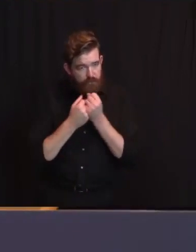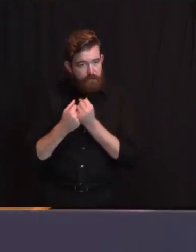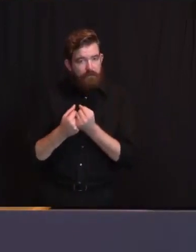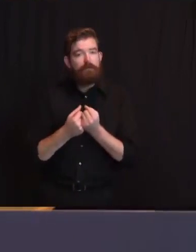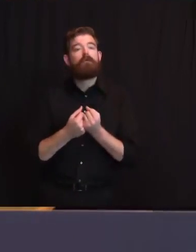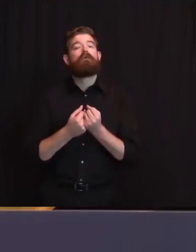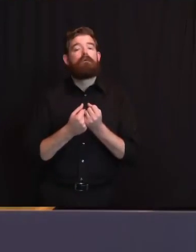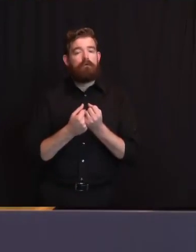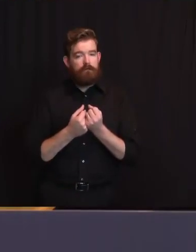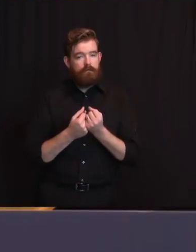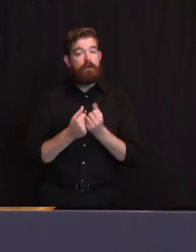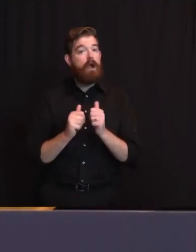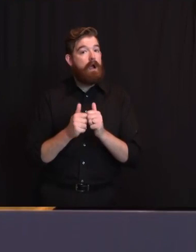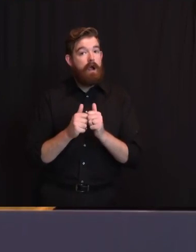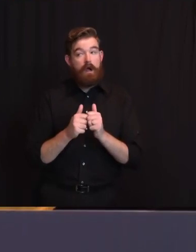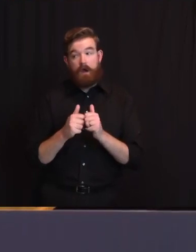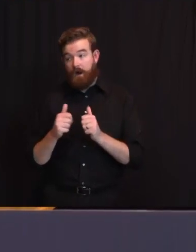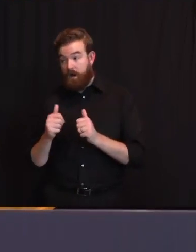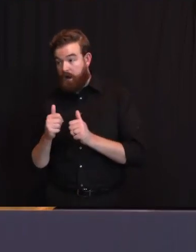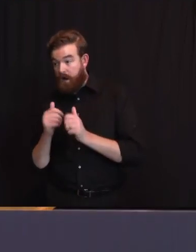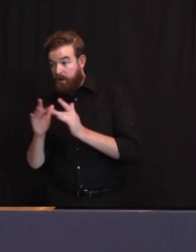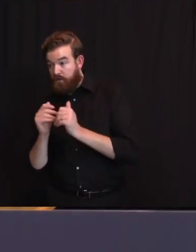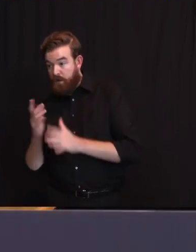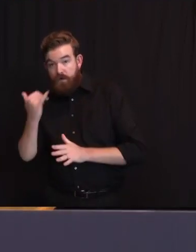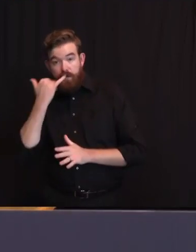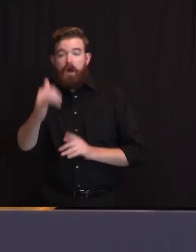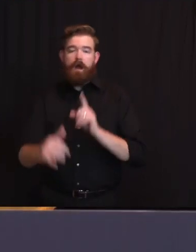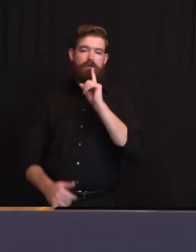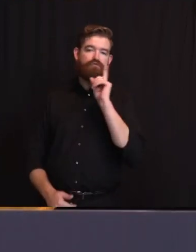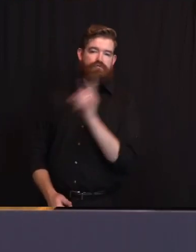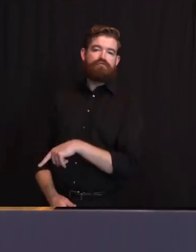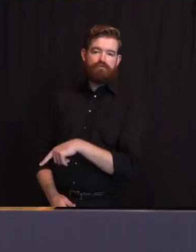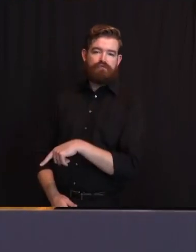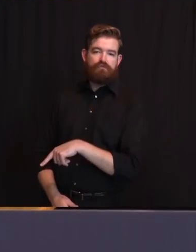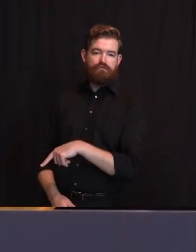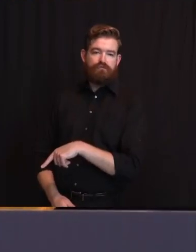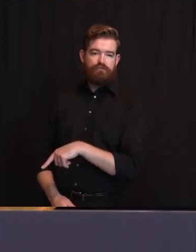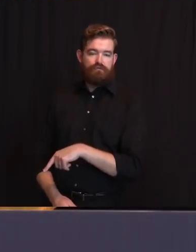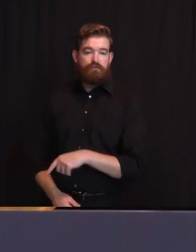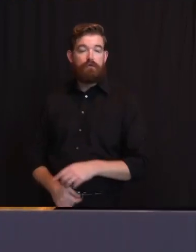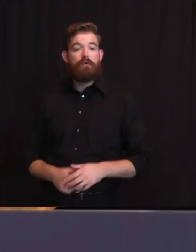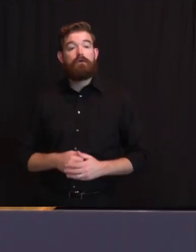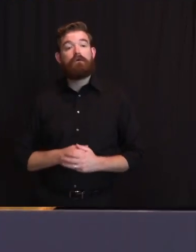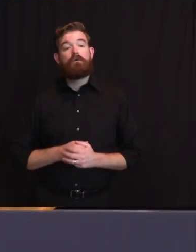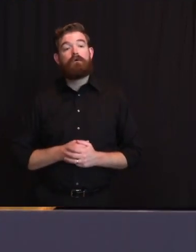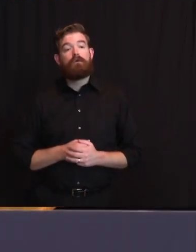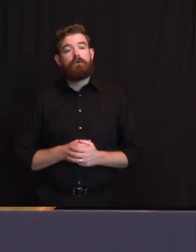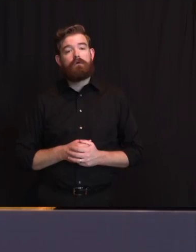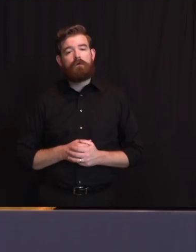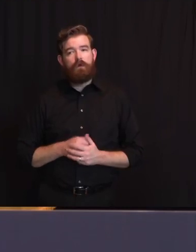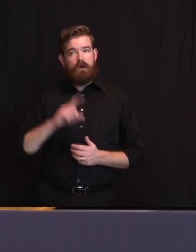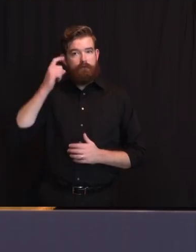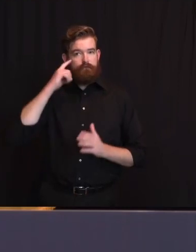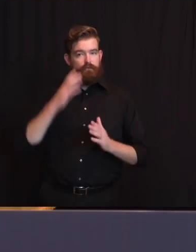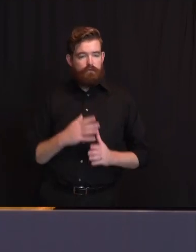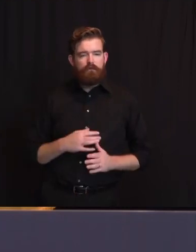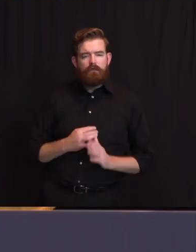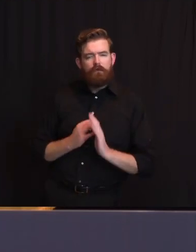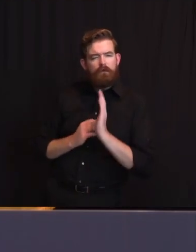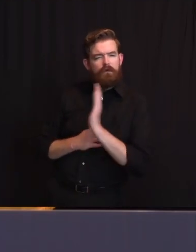May I ask a question, and Mahan, this is as much for you. The matrix that you've just gone through, that's on our covid19.nj.gov page and also on Department of Health. It's on